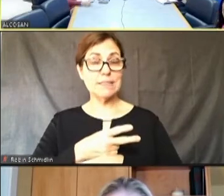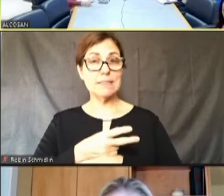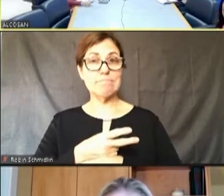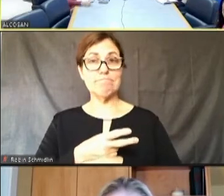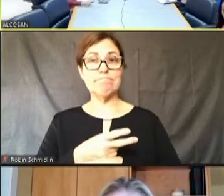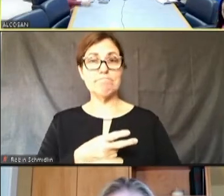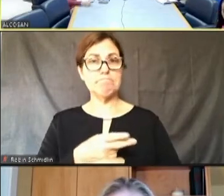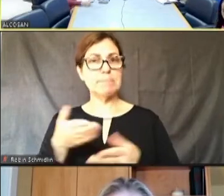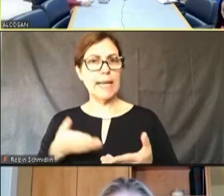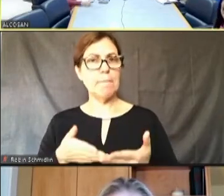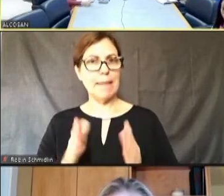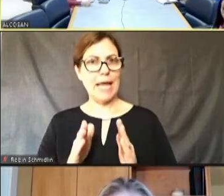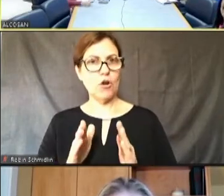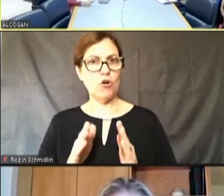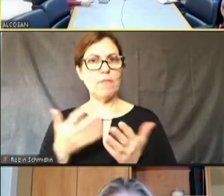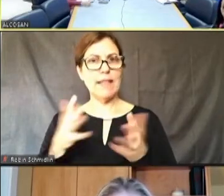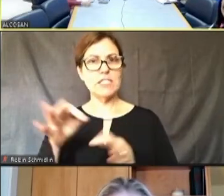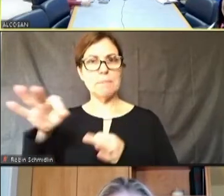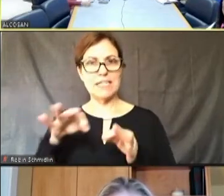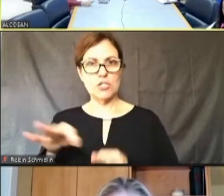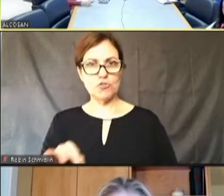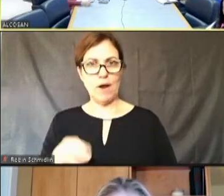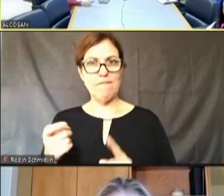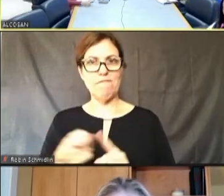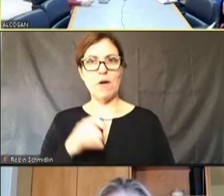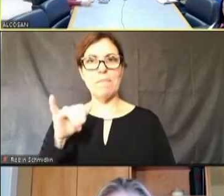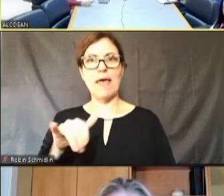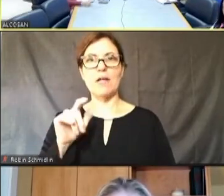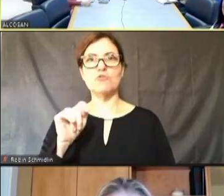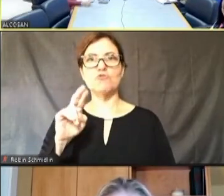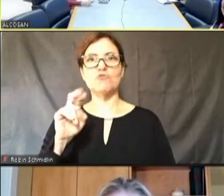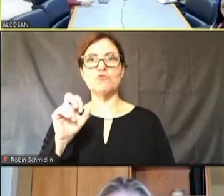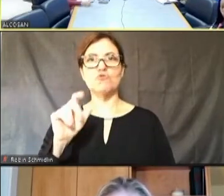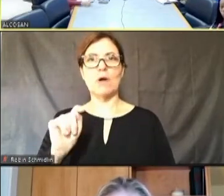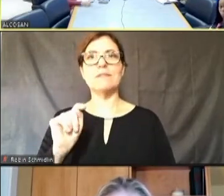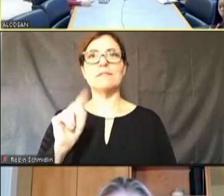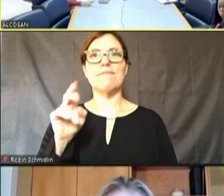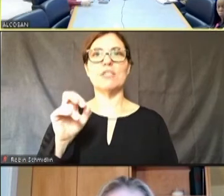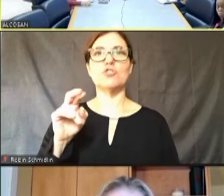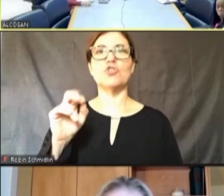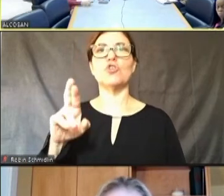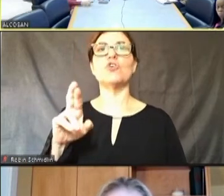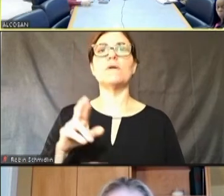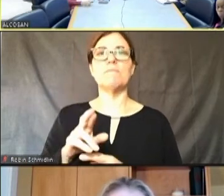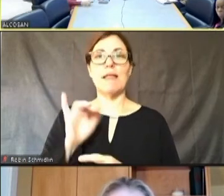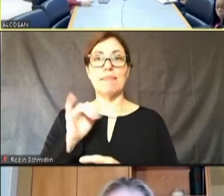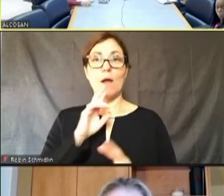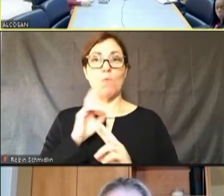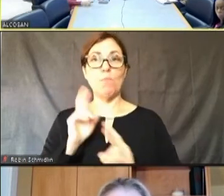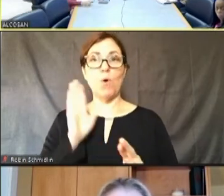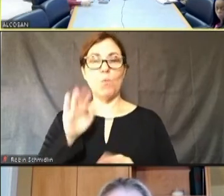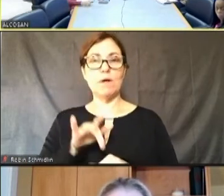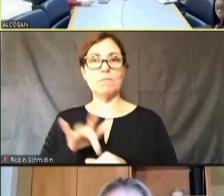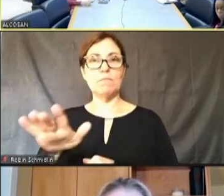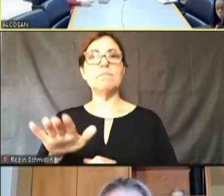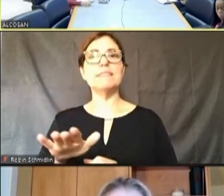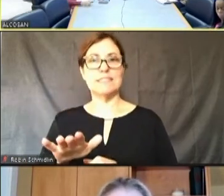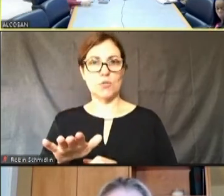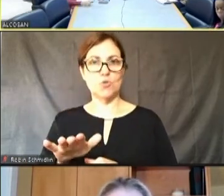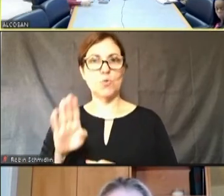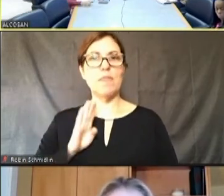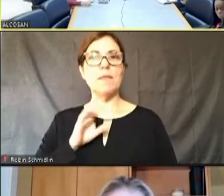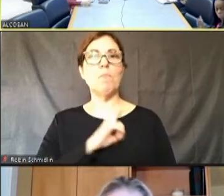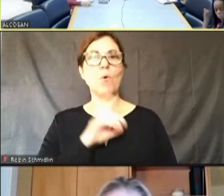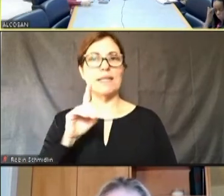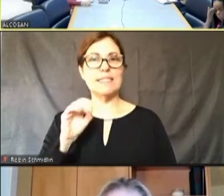that is described by the trust indenture. That report is the report that will go to the board in December for them to